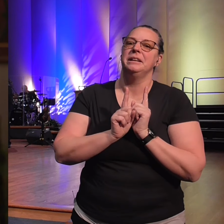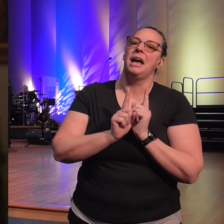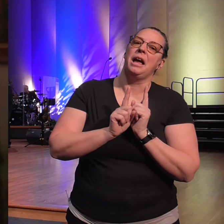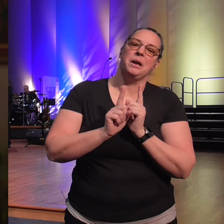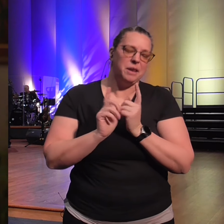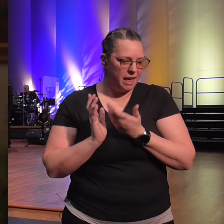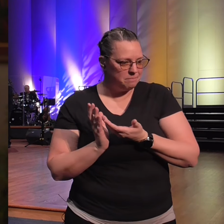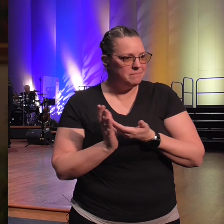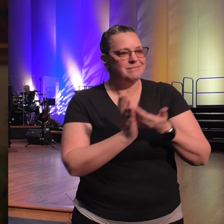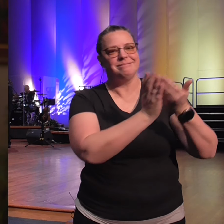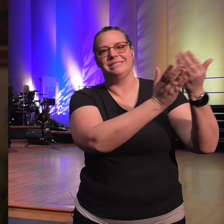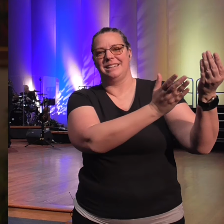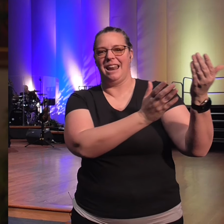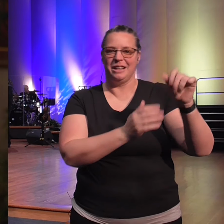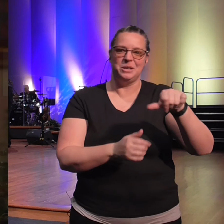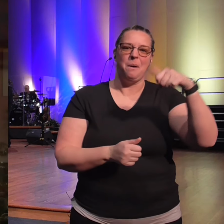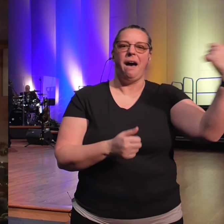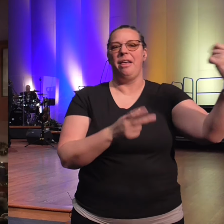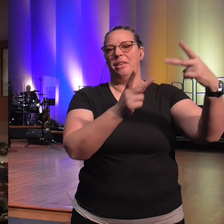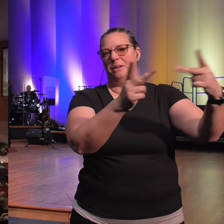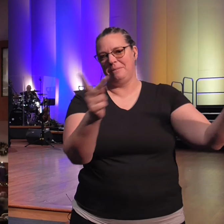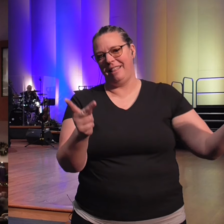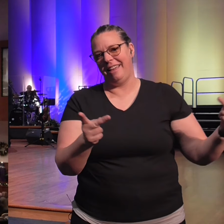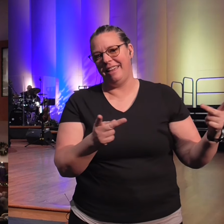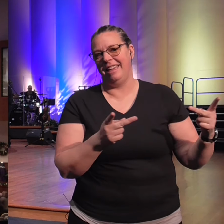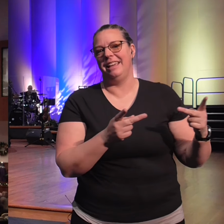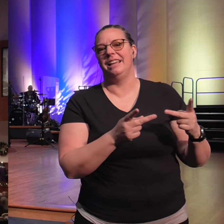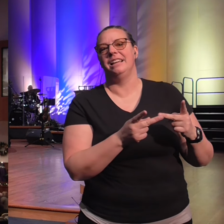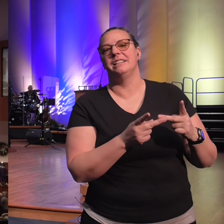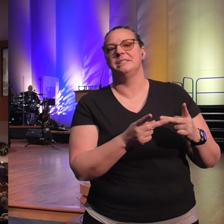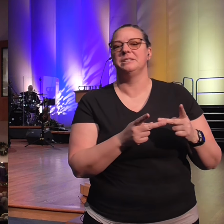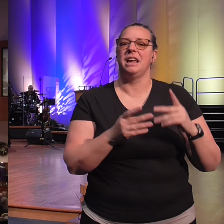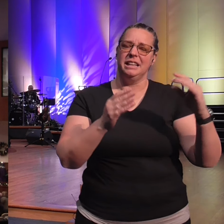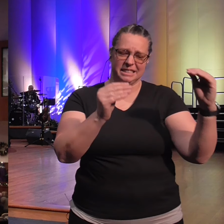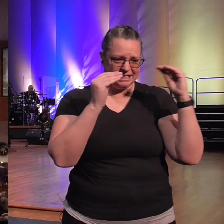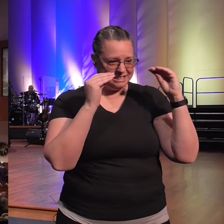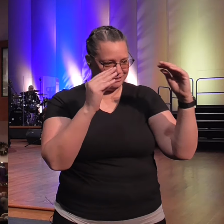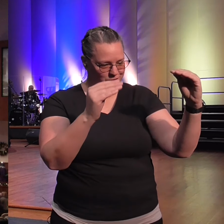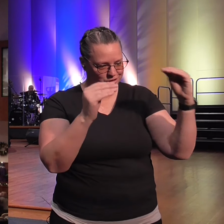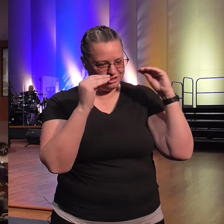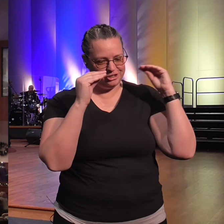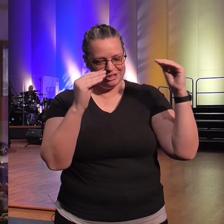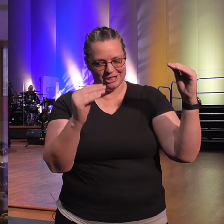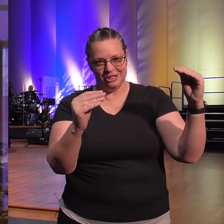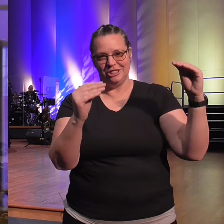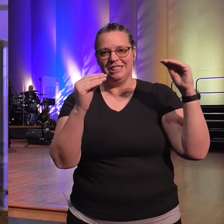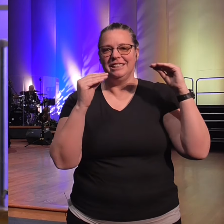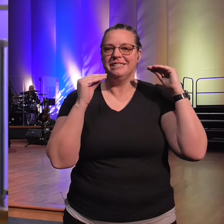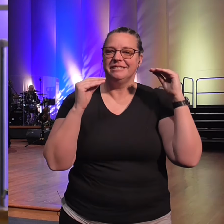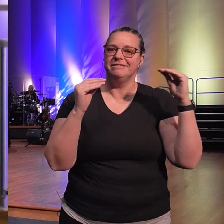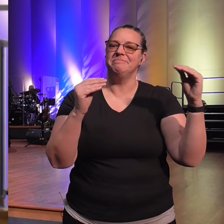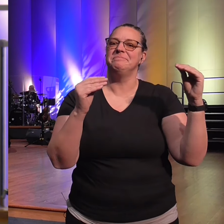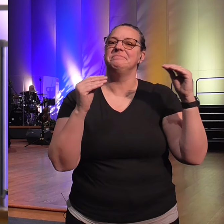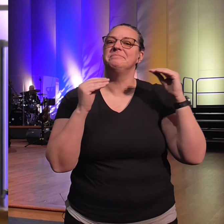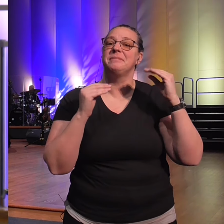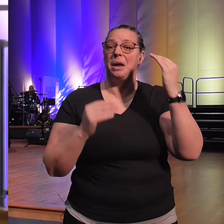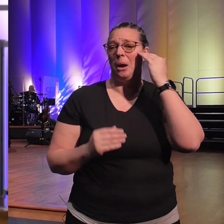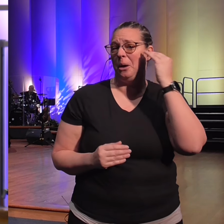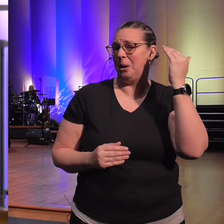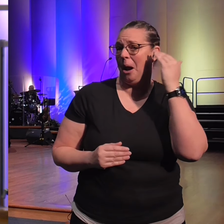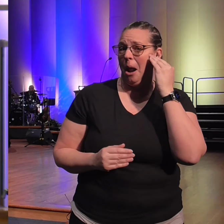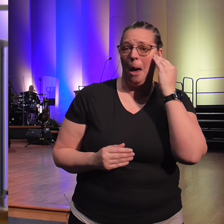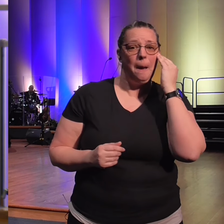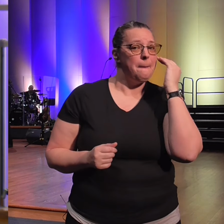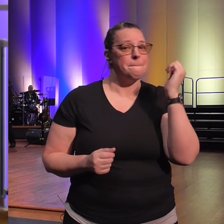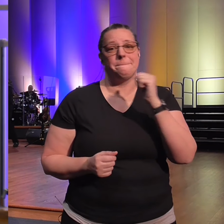take me to that other place, teach me, yeah. You know I'm